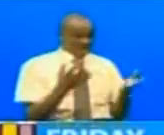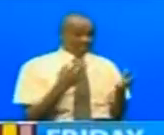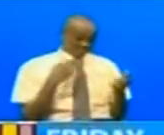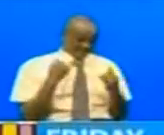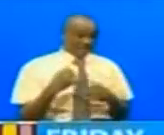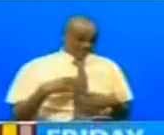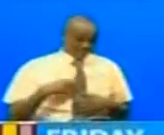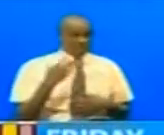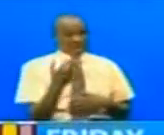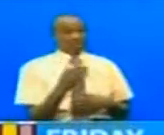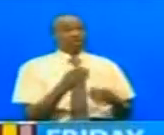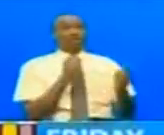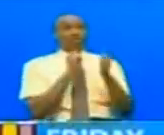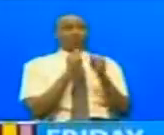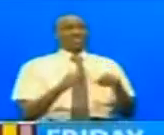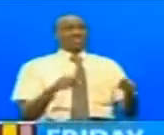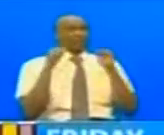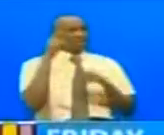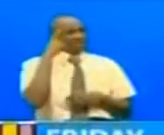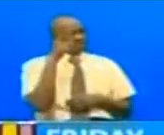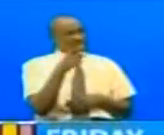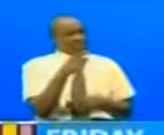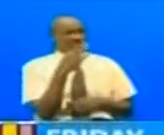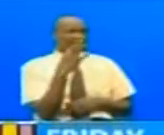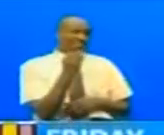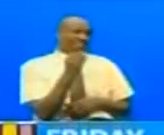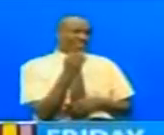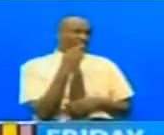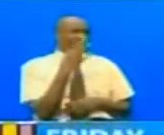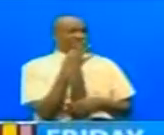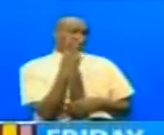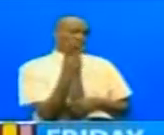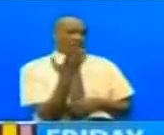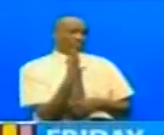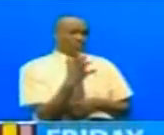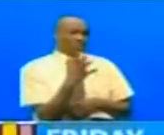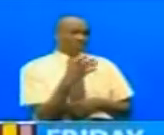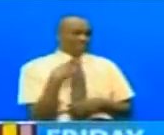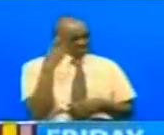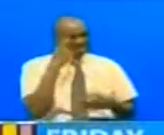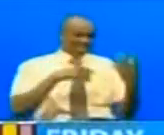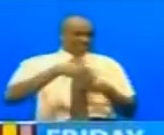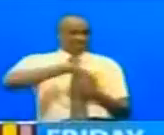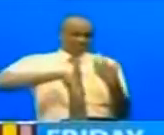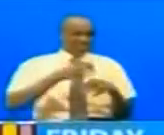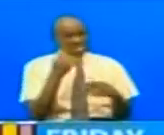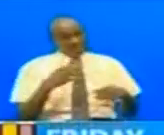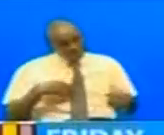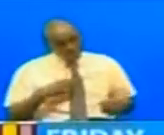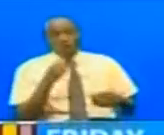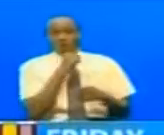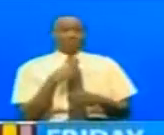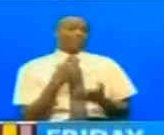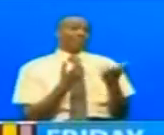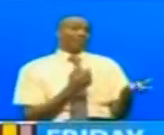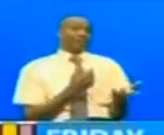is Muteti, is I think is 32. Mm-hmm. So it was a mixture. And you know, I